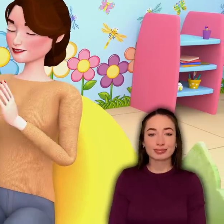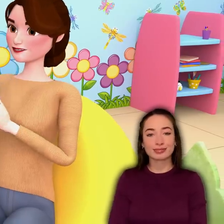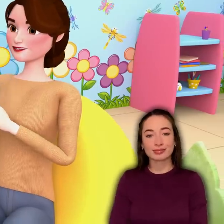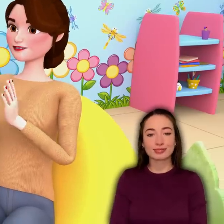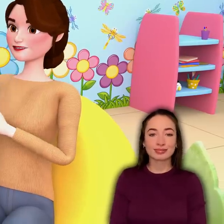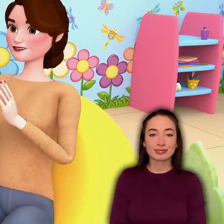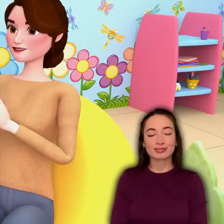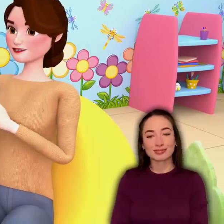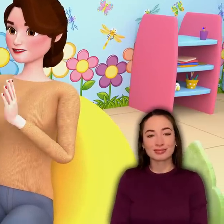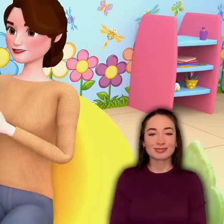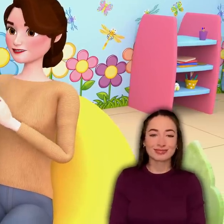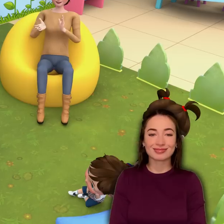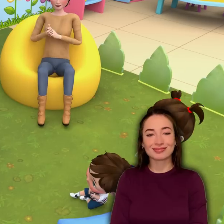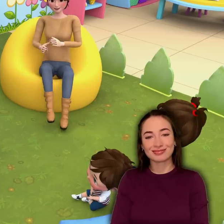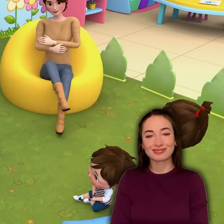foreign